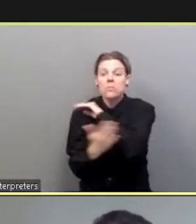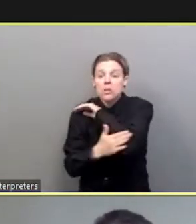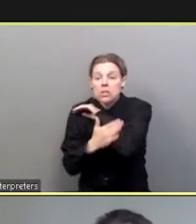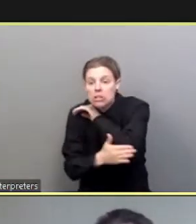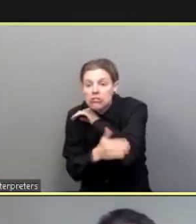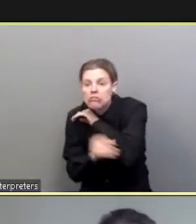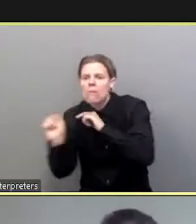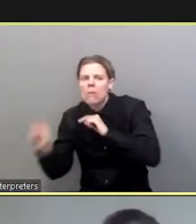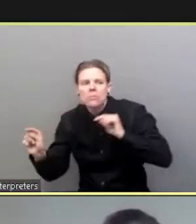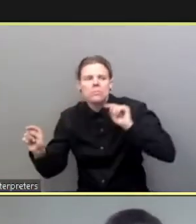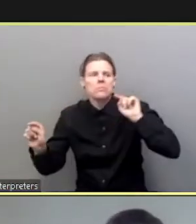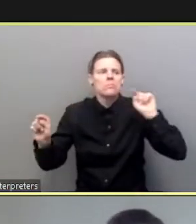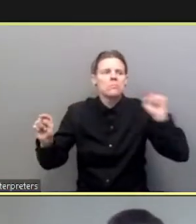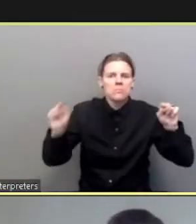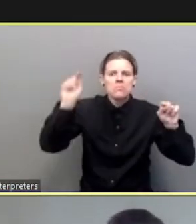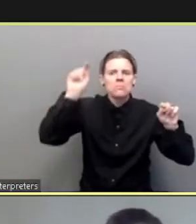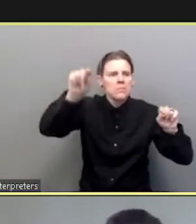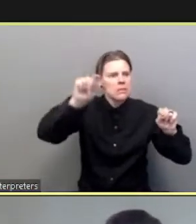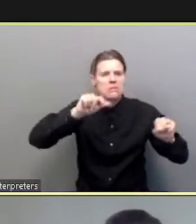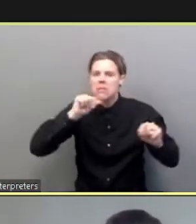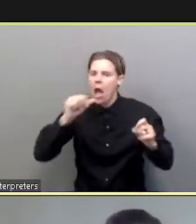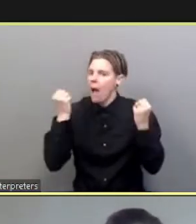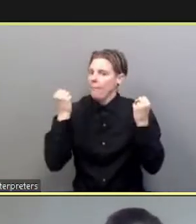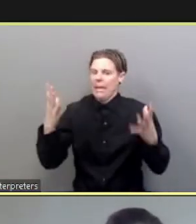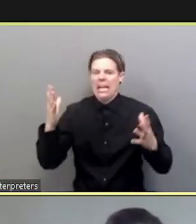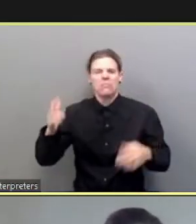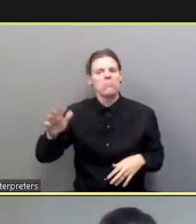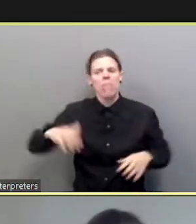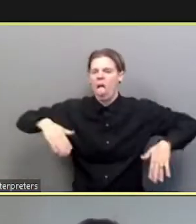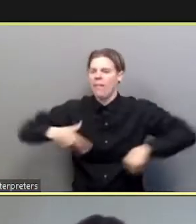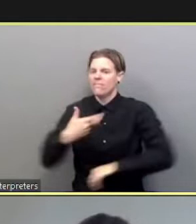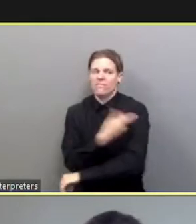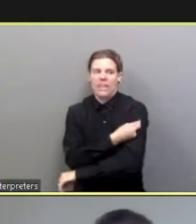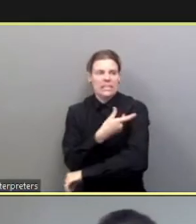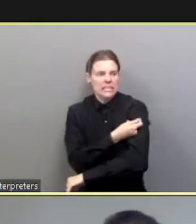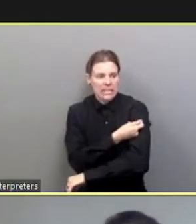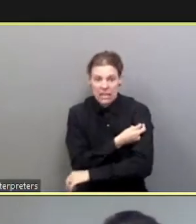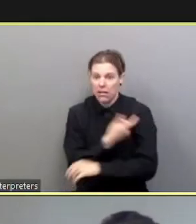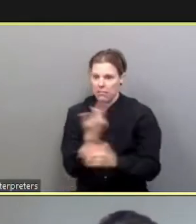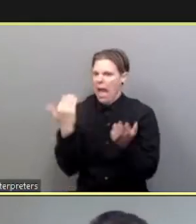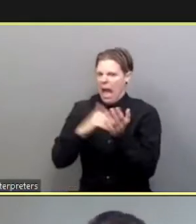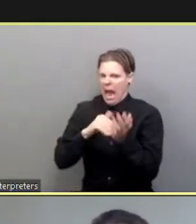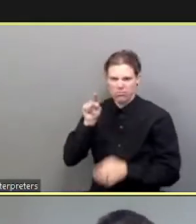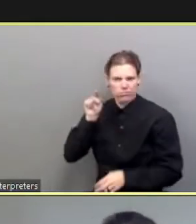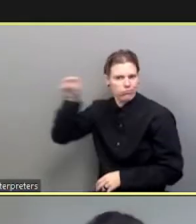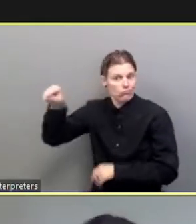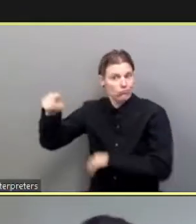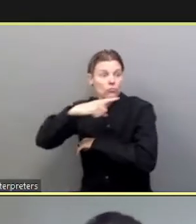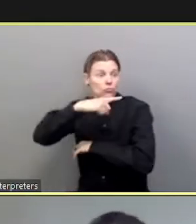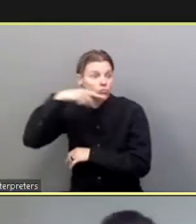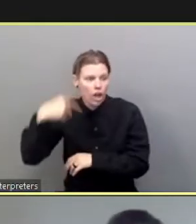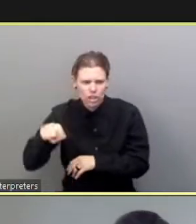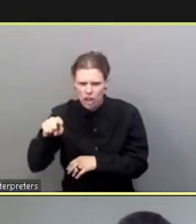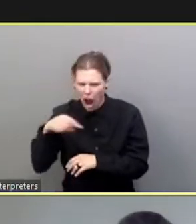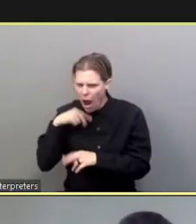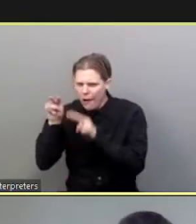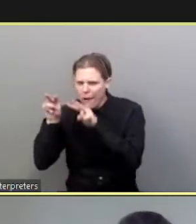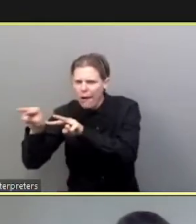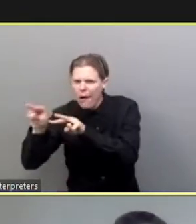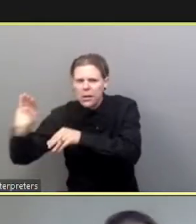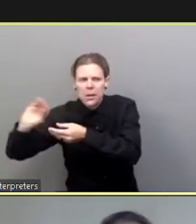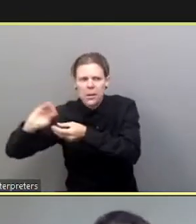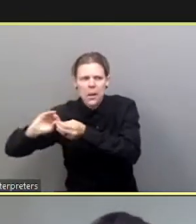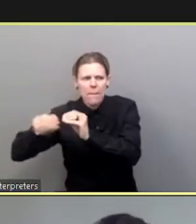low, again, I will mention a country like Russia, where the latest numbers I knew, there was about 1 in 3 Russians